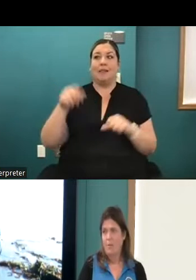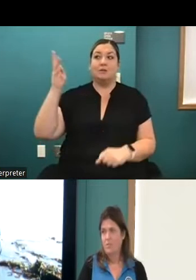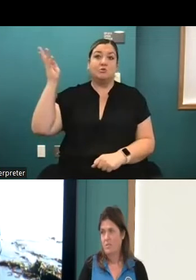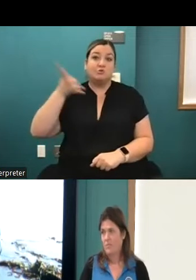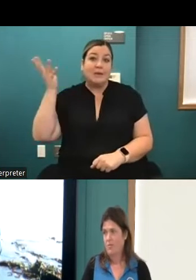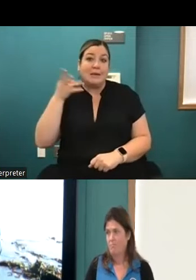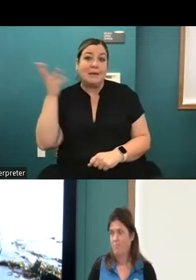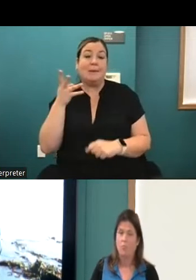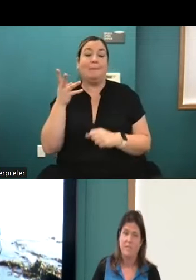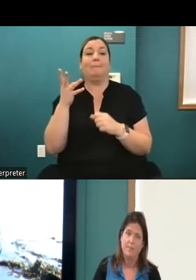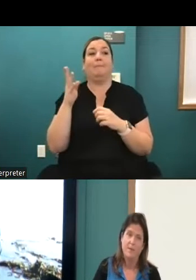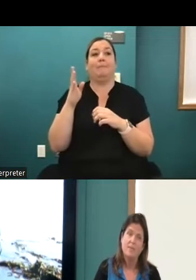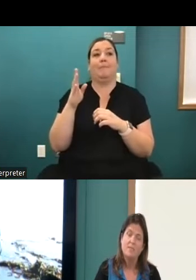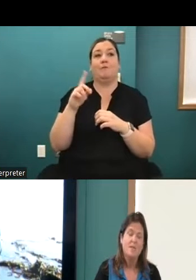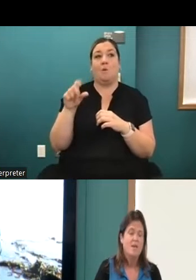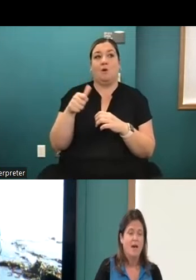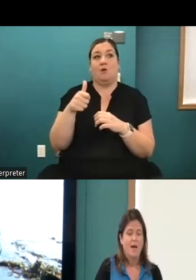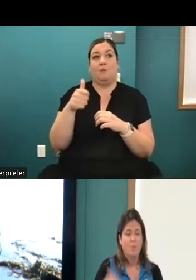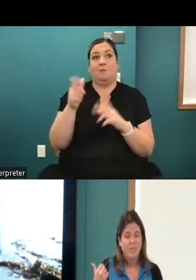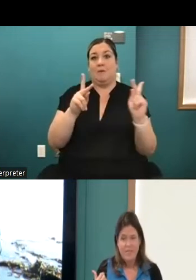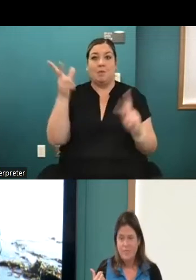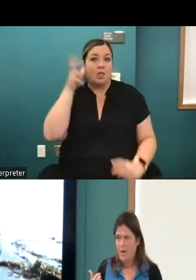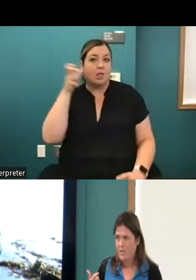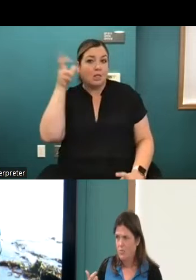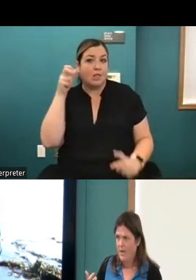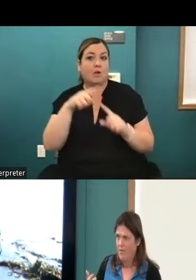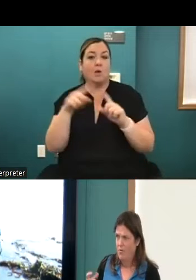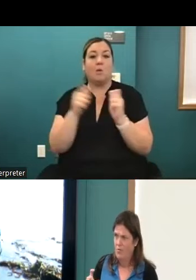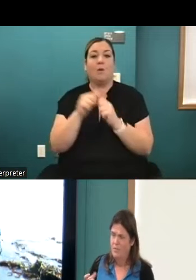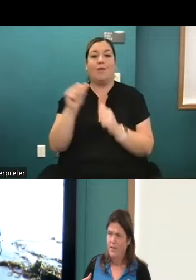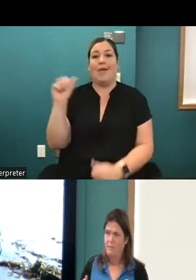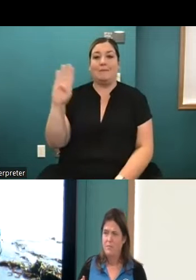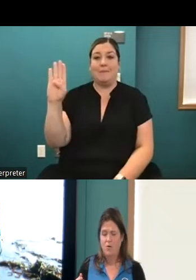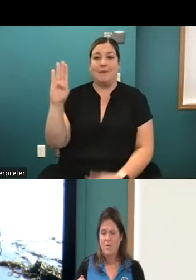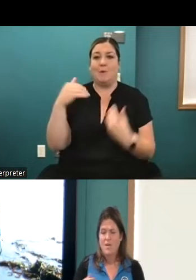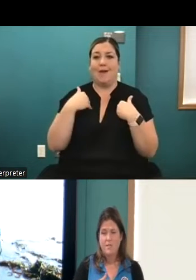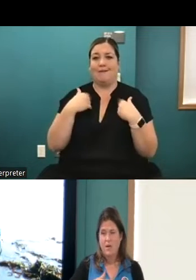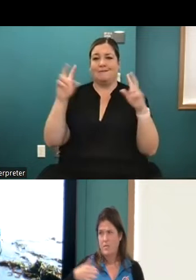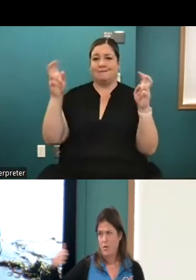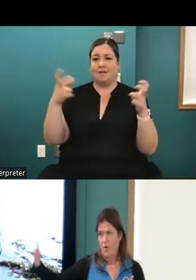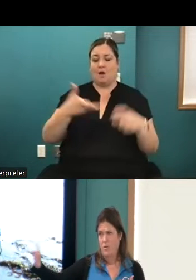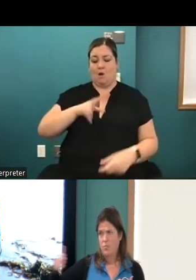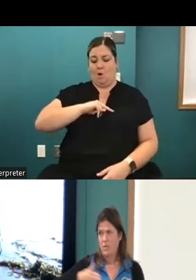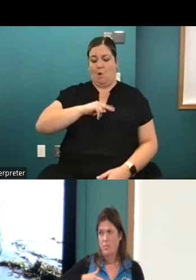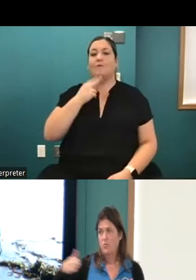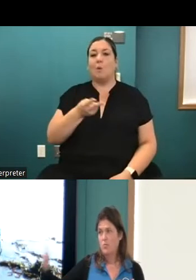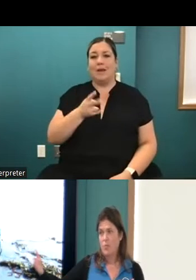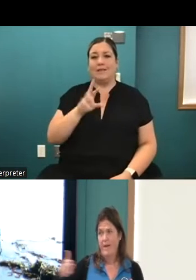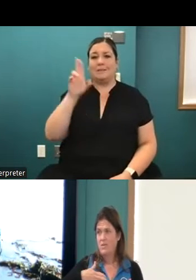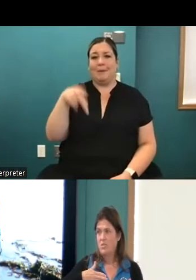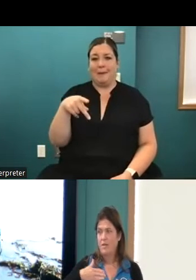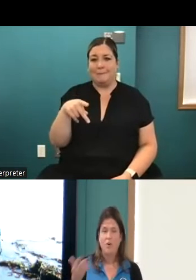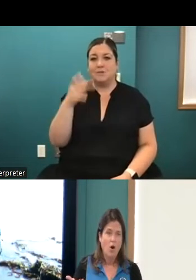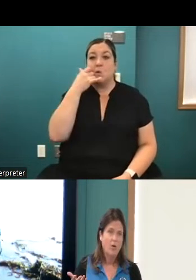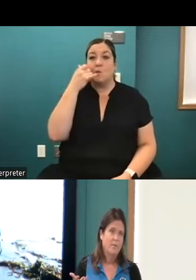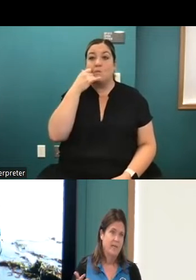have those options for recipients. With Advanced Bionics, we have own voice pickup. So as long as their phone is within Bluetooth